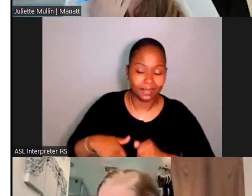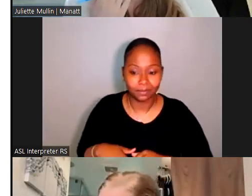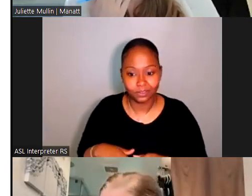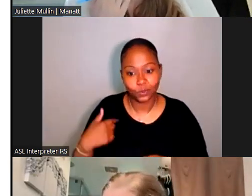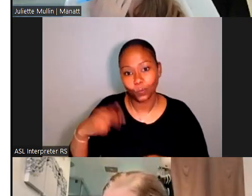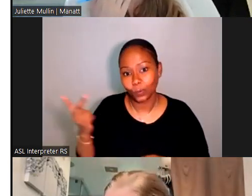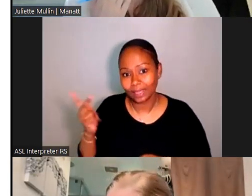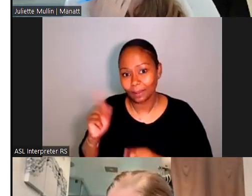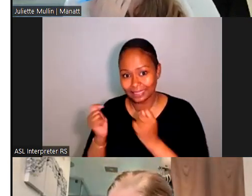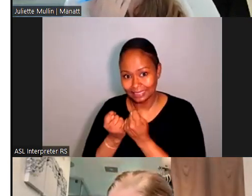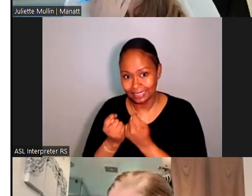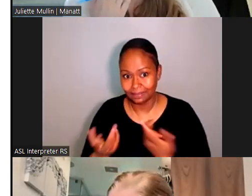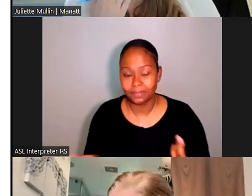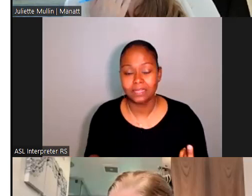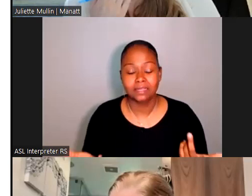team. And